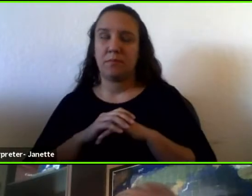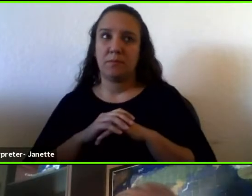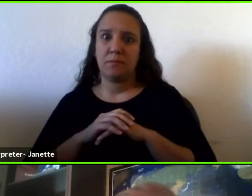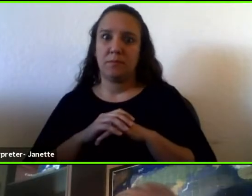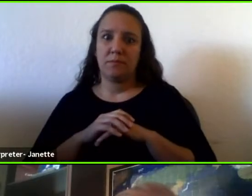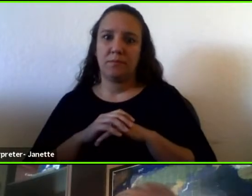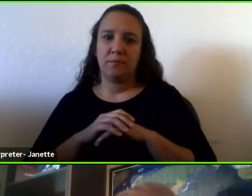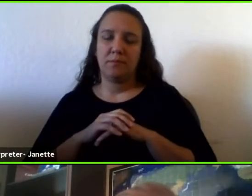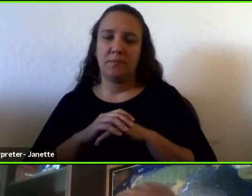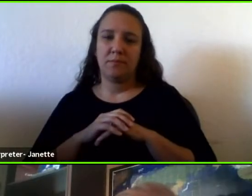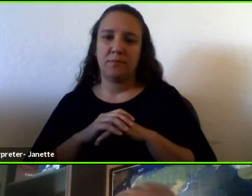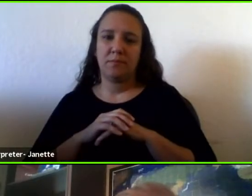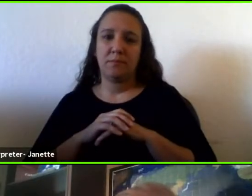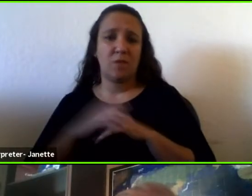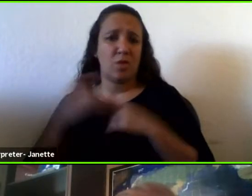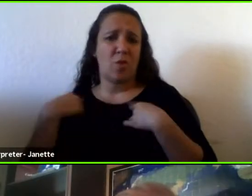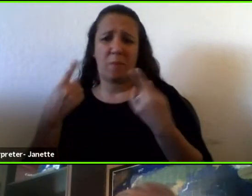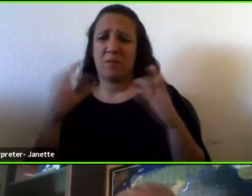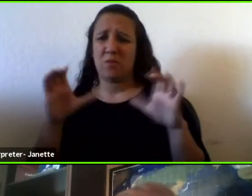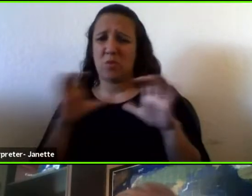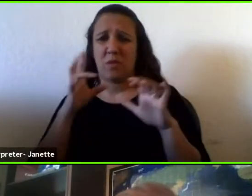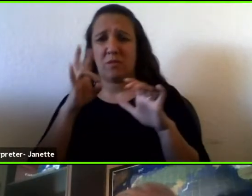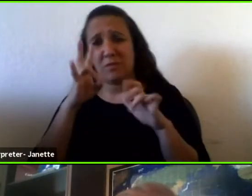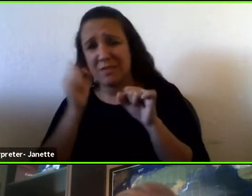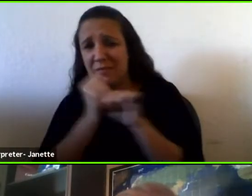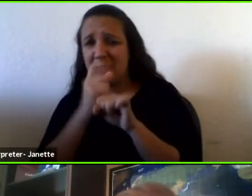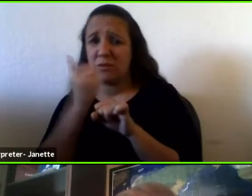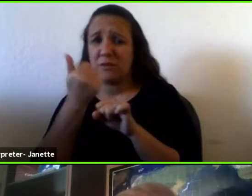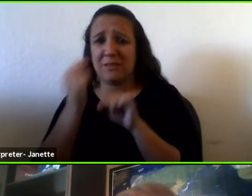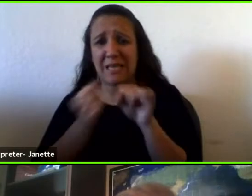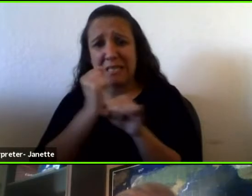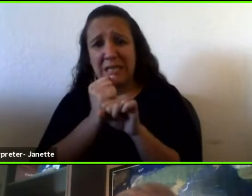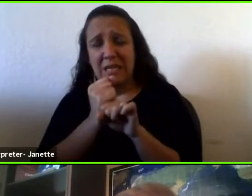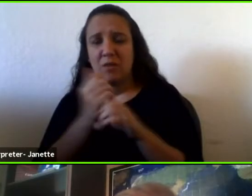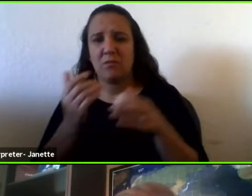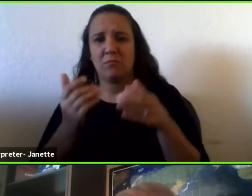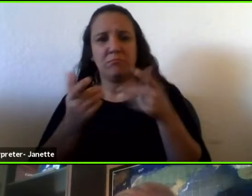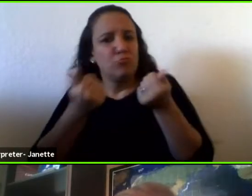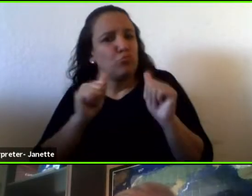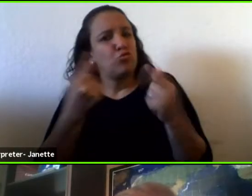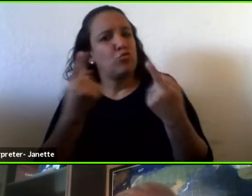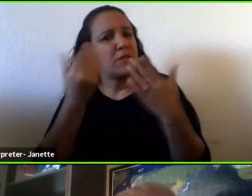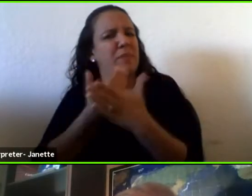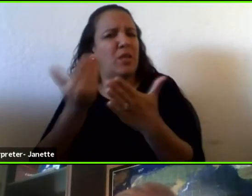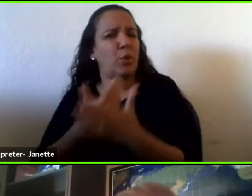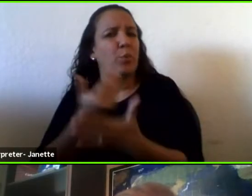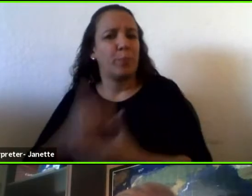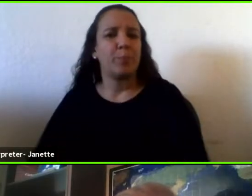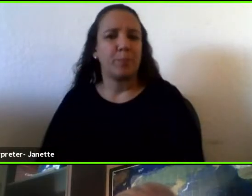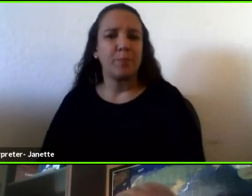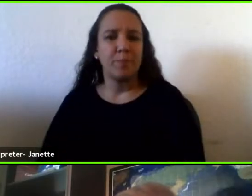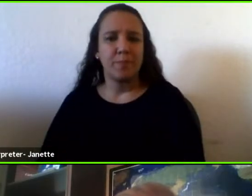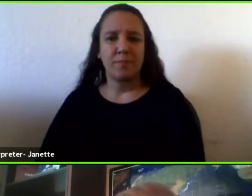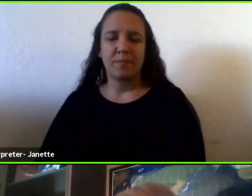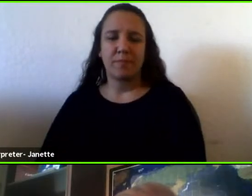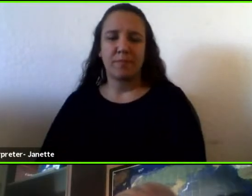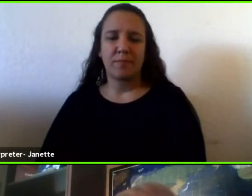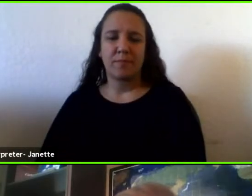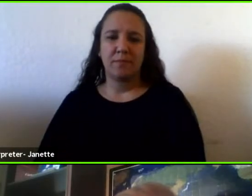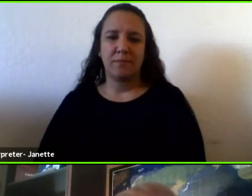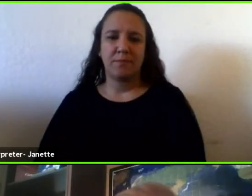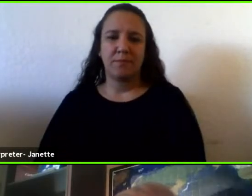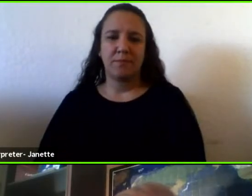time for 7 years, 10 years. And maybe it's time to try something different, try something new. That's going to assist and help you moving